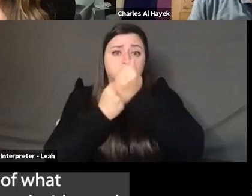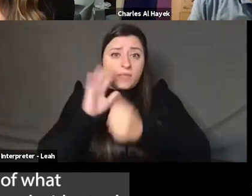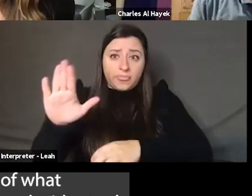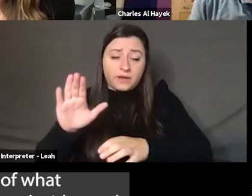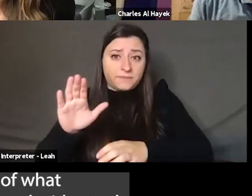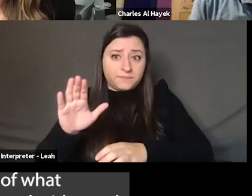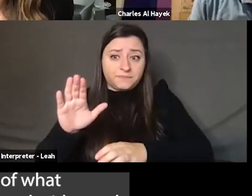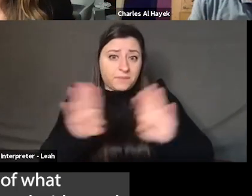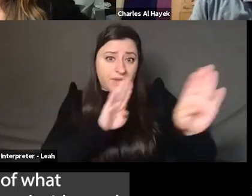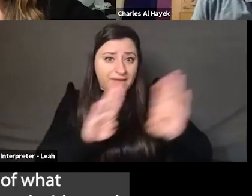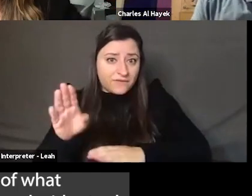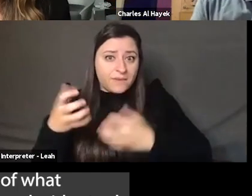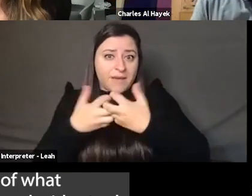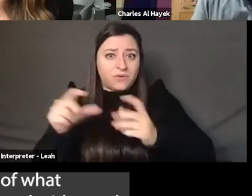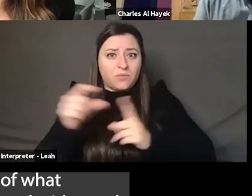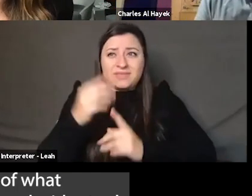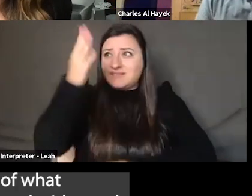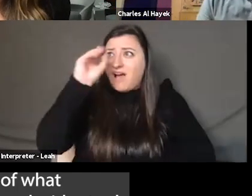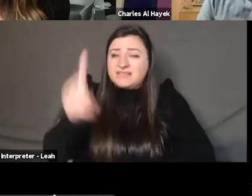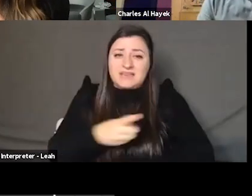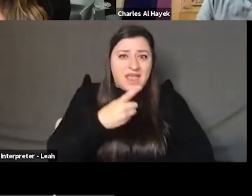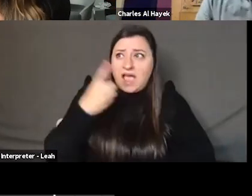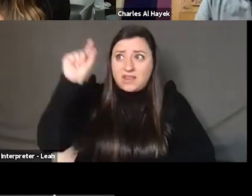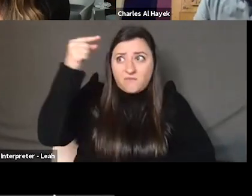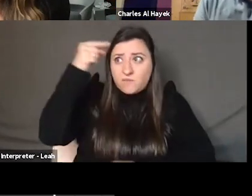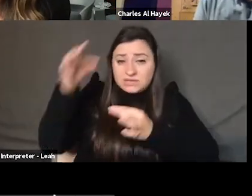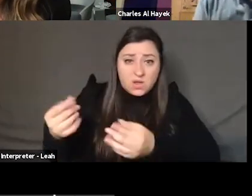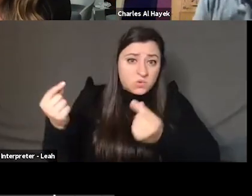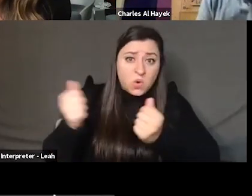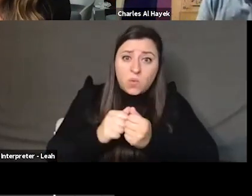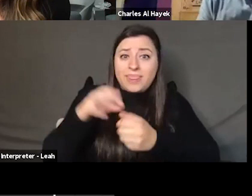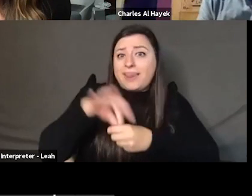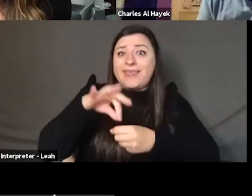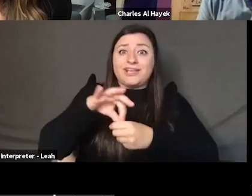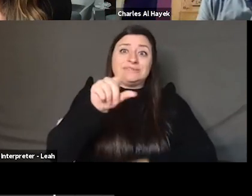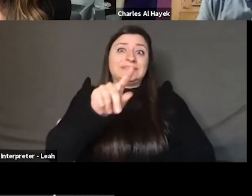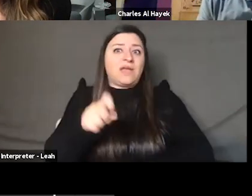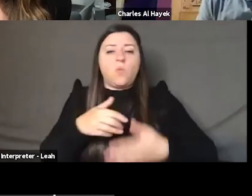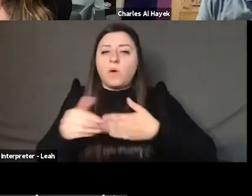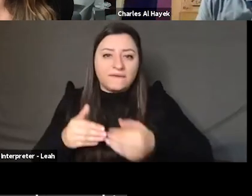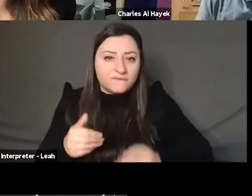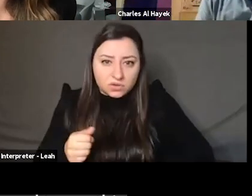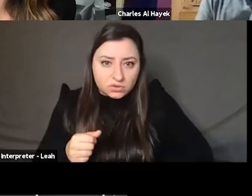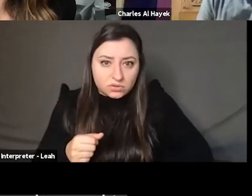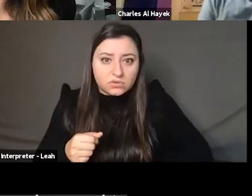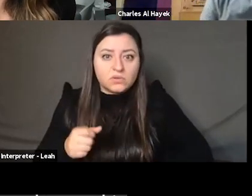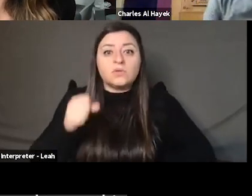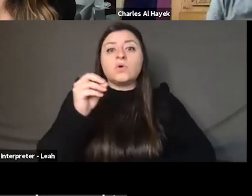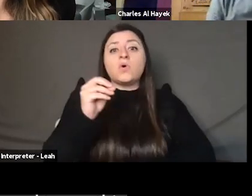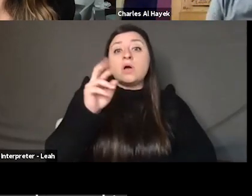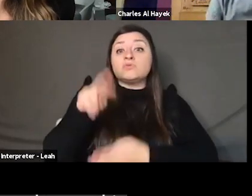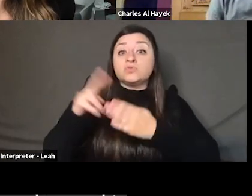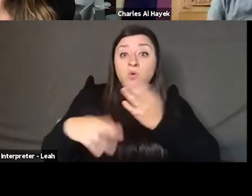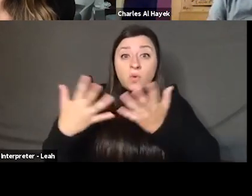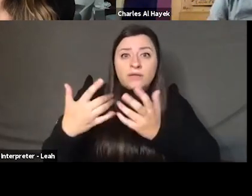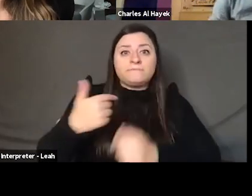where their mouths are, regardless of what this goddamn regime decides to do with election dates or whatnot. And so as a result, I need to